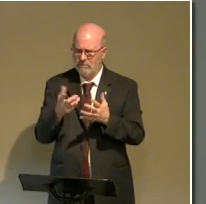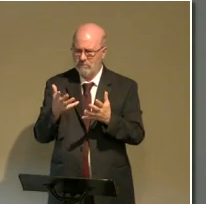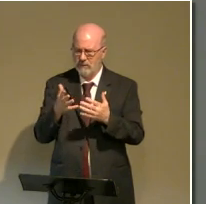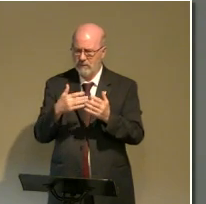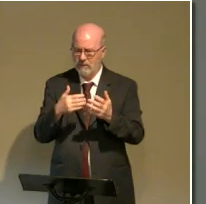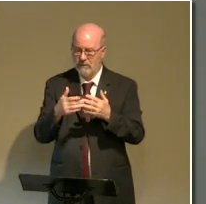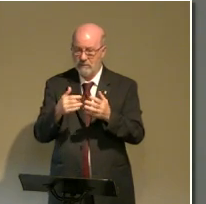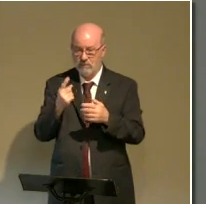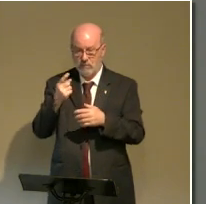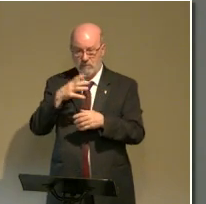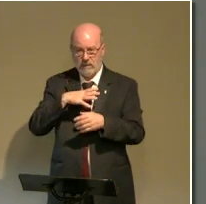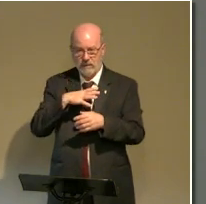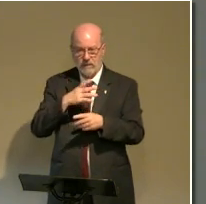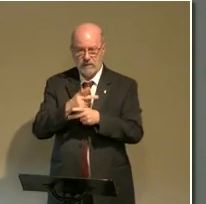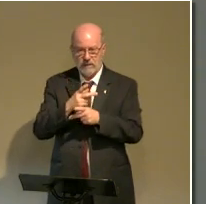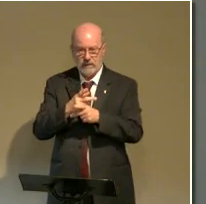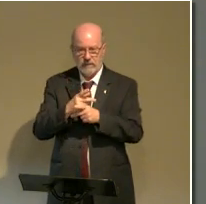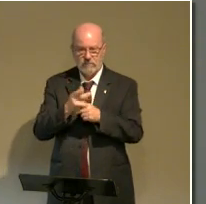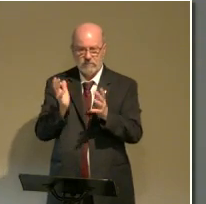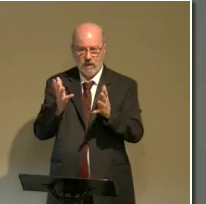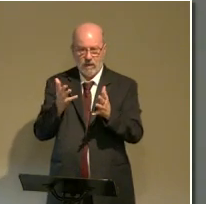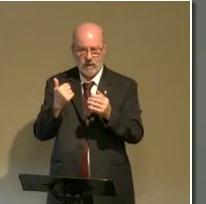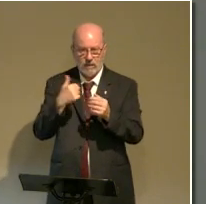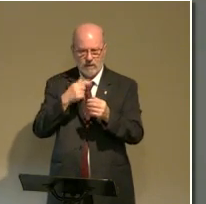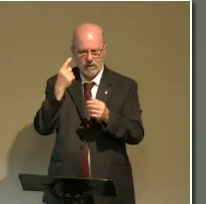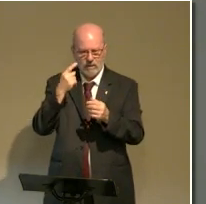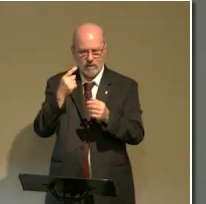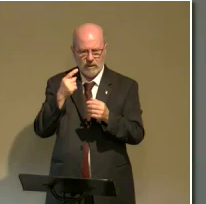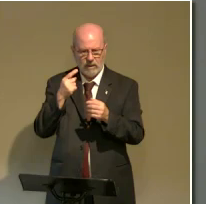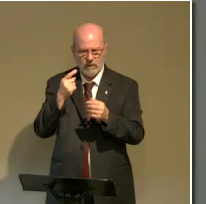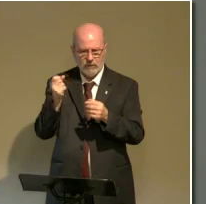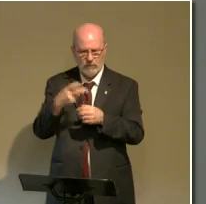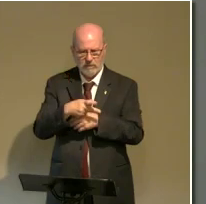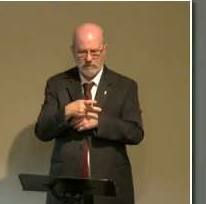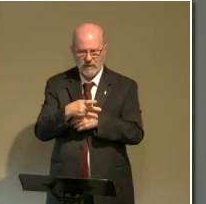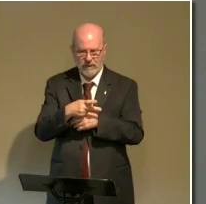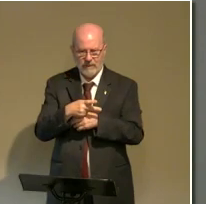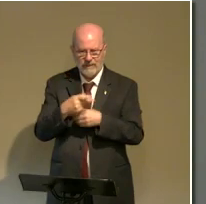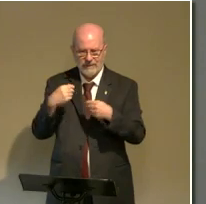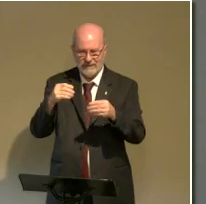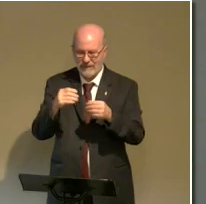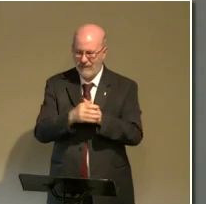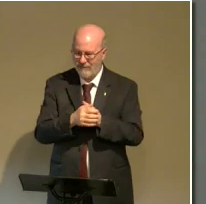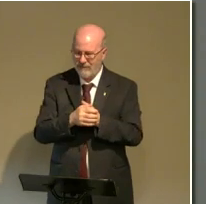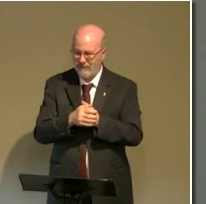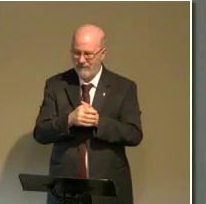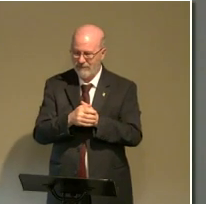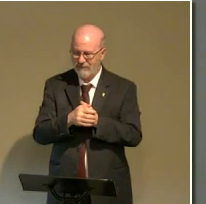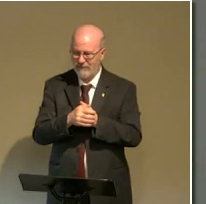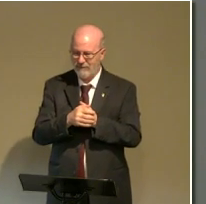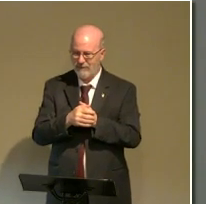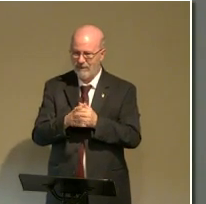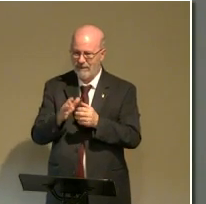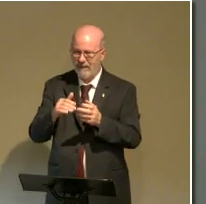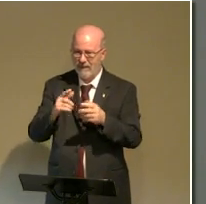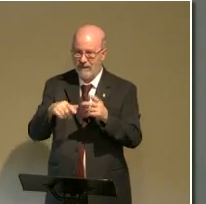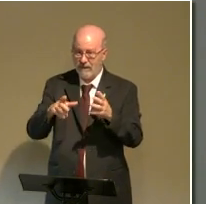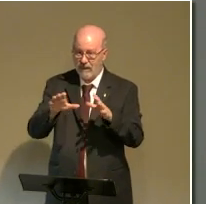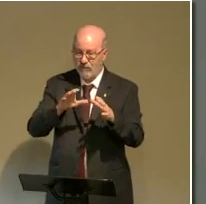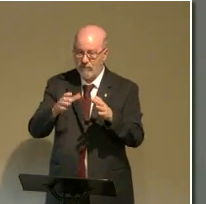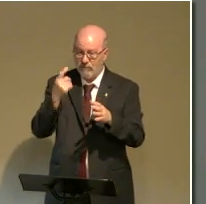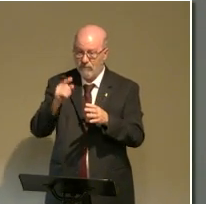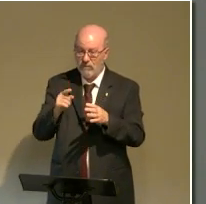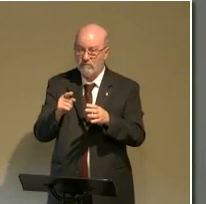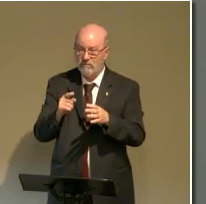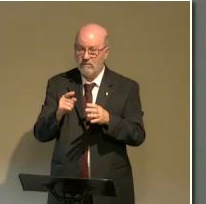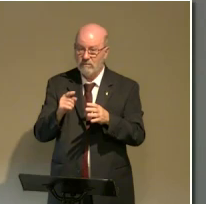Anyways, but one guy, he kept going with the conversation because he thought he was going to bring back the sale. Right? But listen, but I do it for,